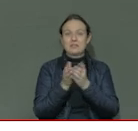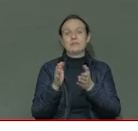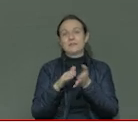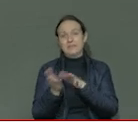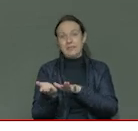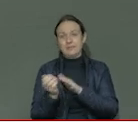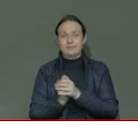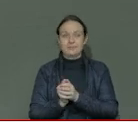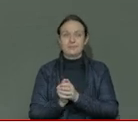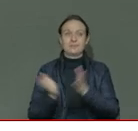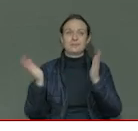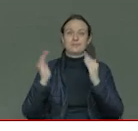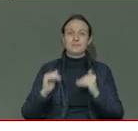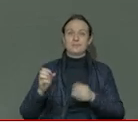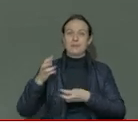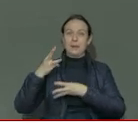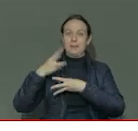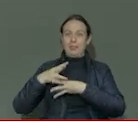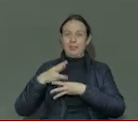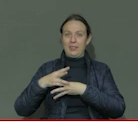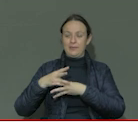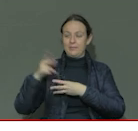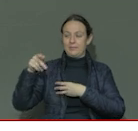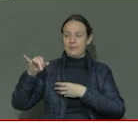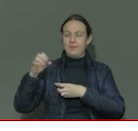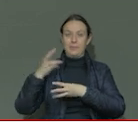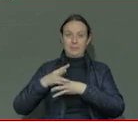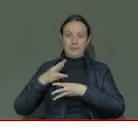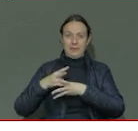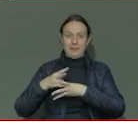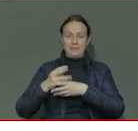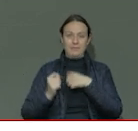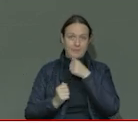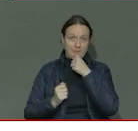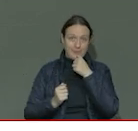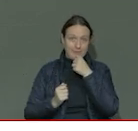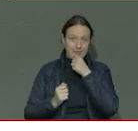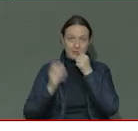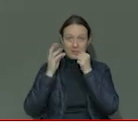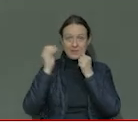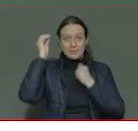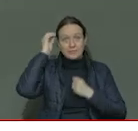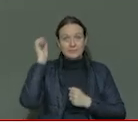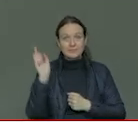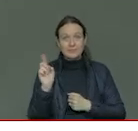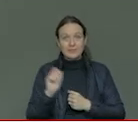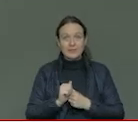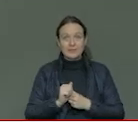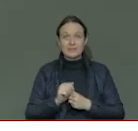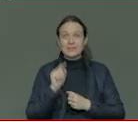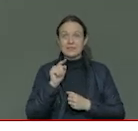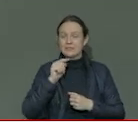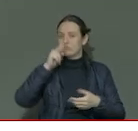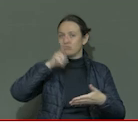have Geeta Patel, Pi's mother. The thing that I want you to take note of her, she reads